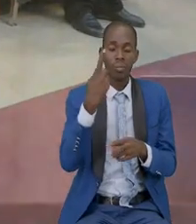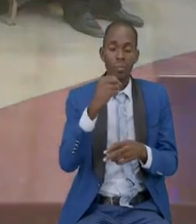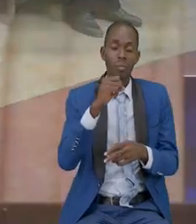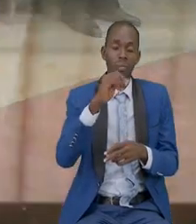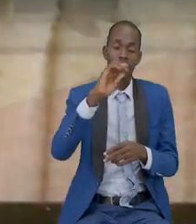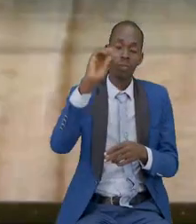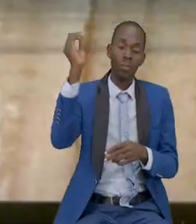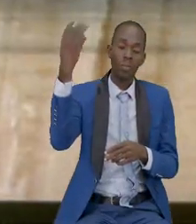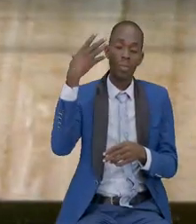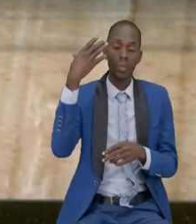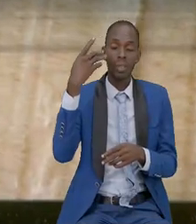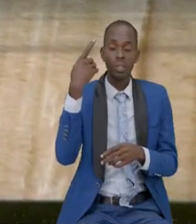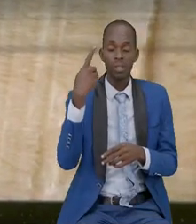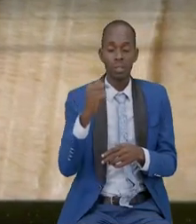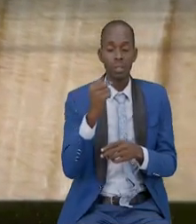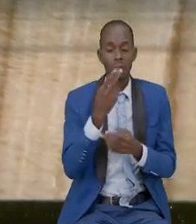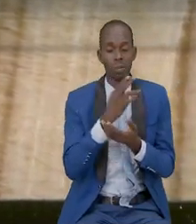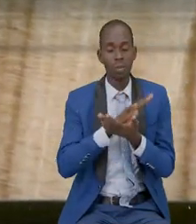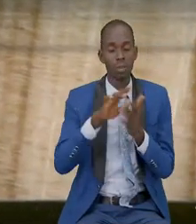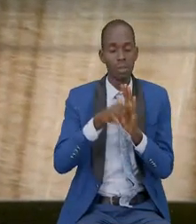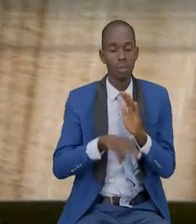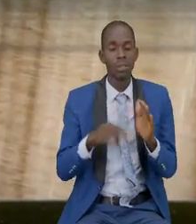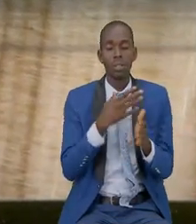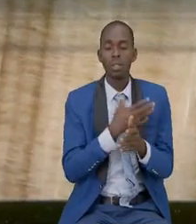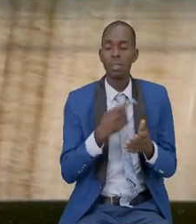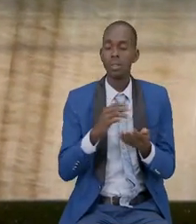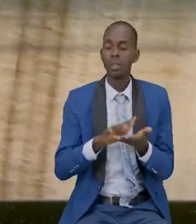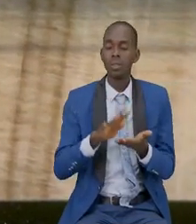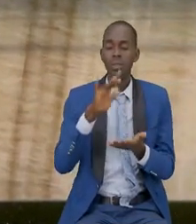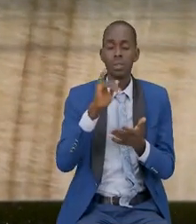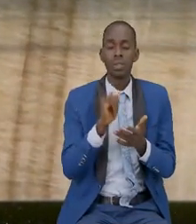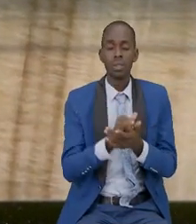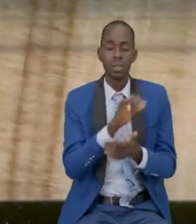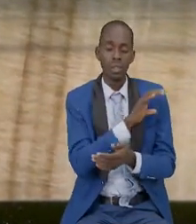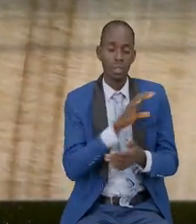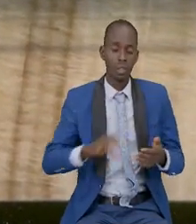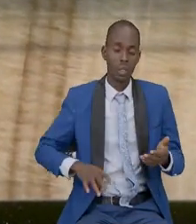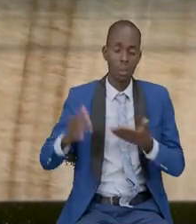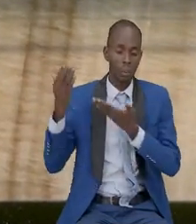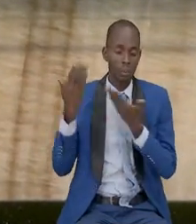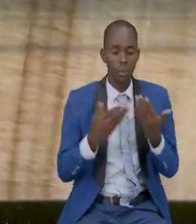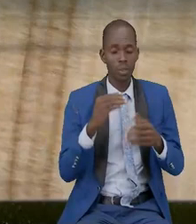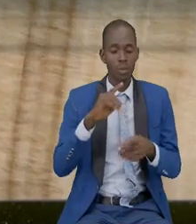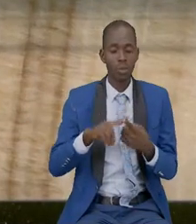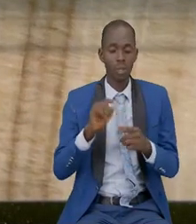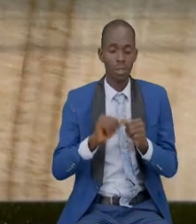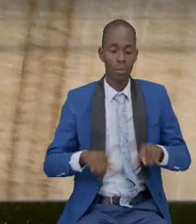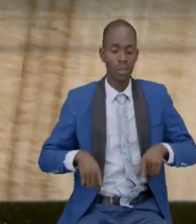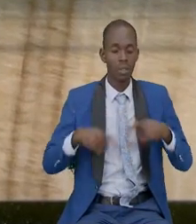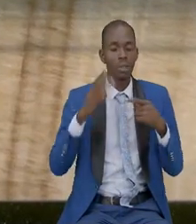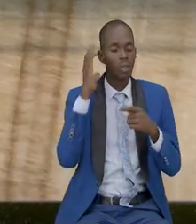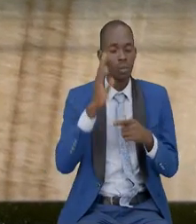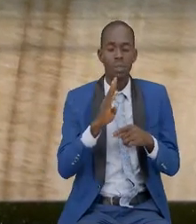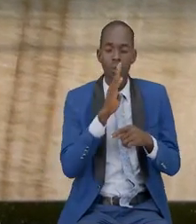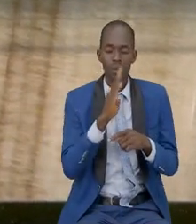grace, the godliness, and the glory that Christ brings to every life will be